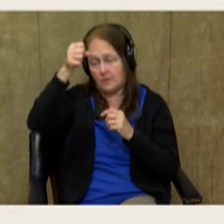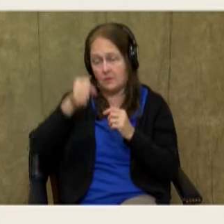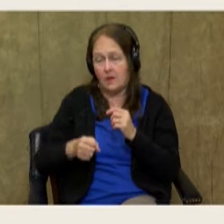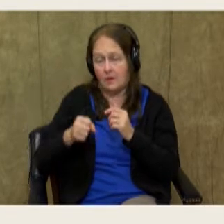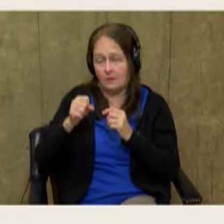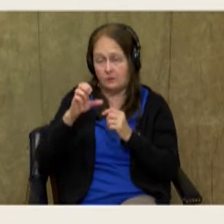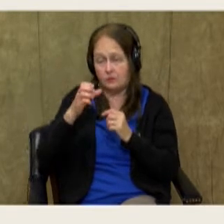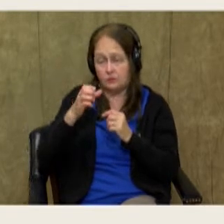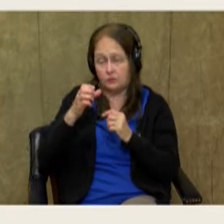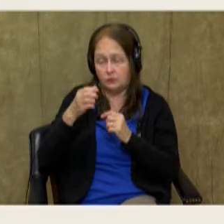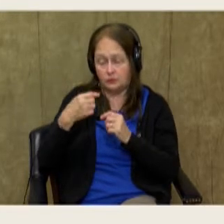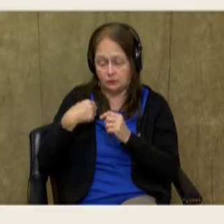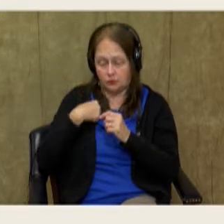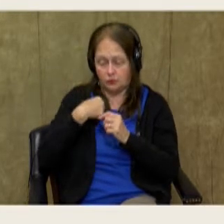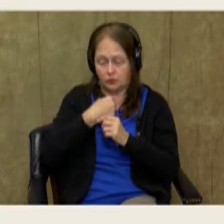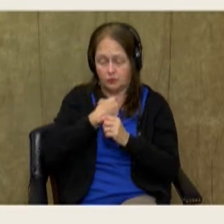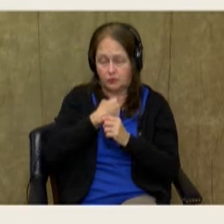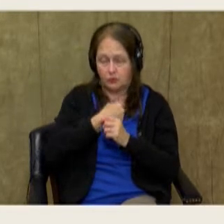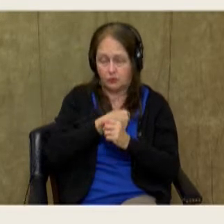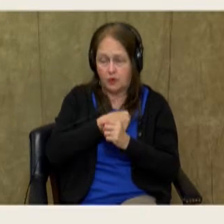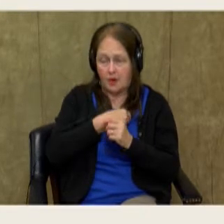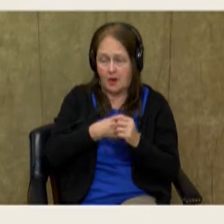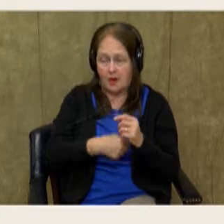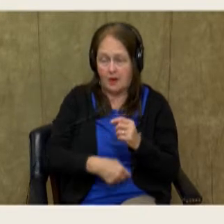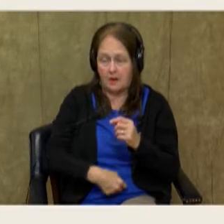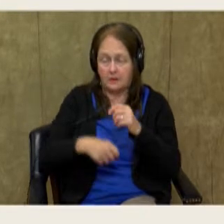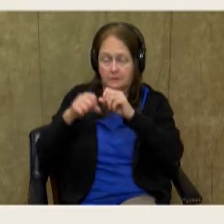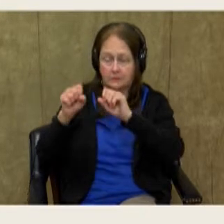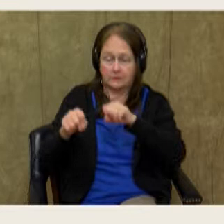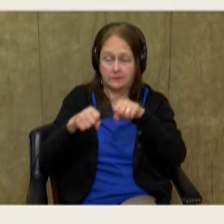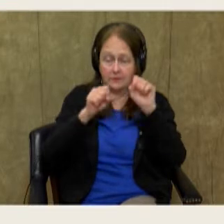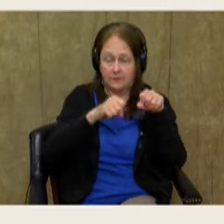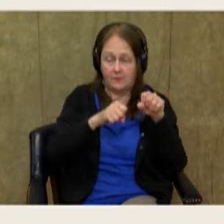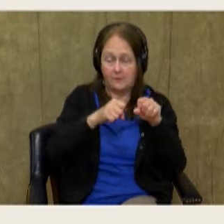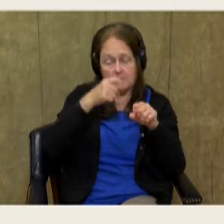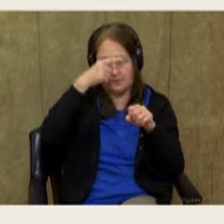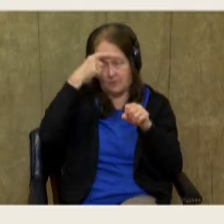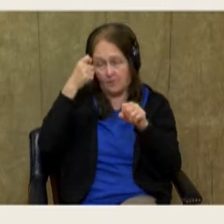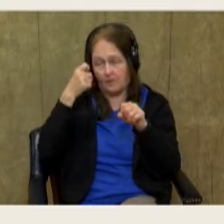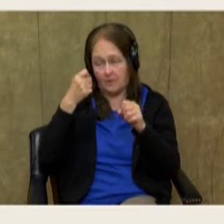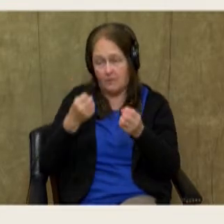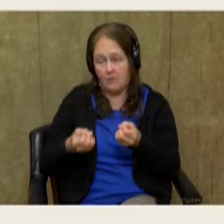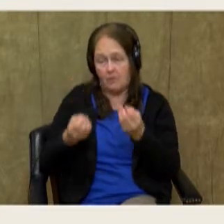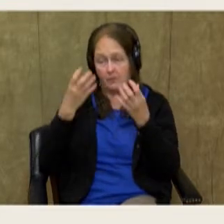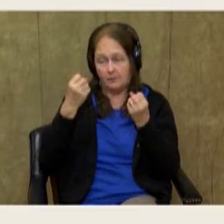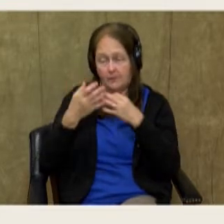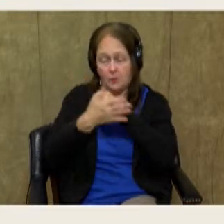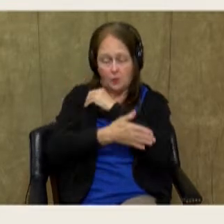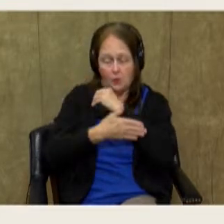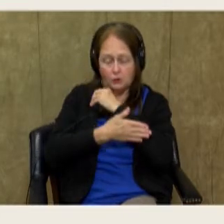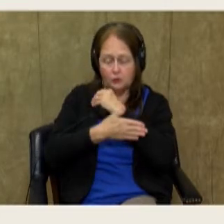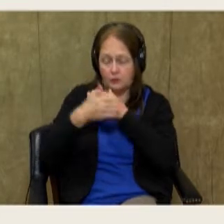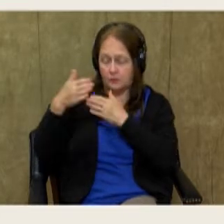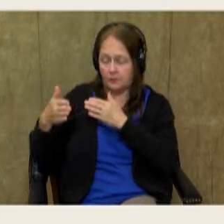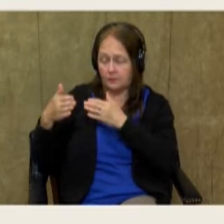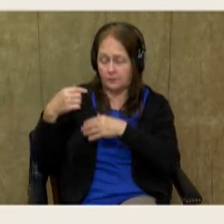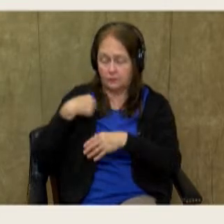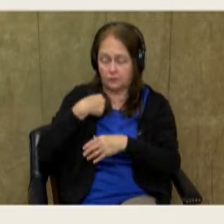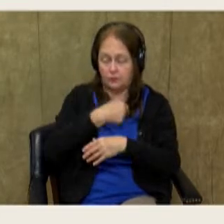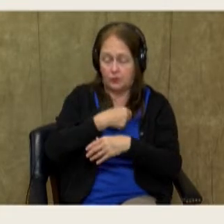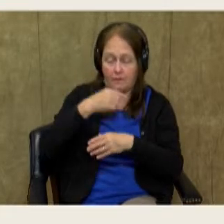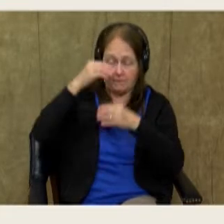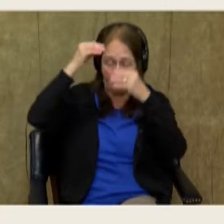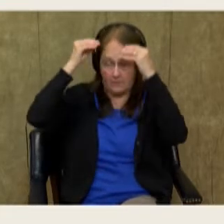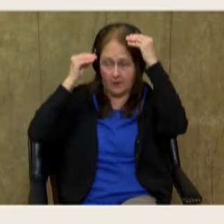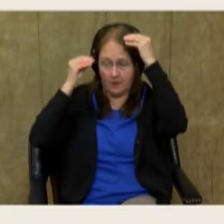China Sea. Now, you'll always hear things that happen in the South China Sea because look how many countries border it. China,